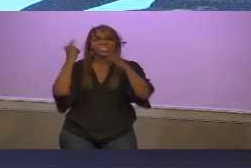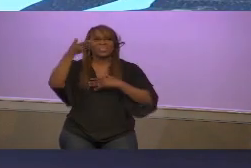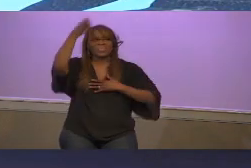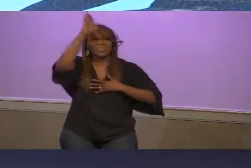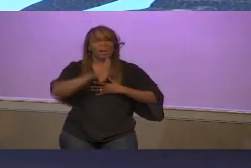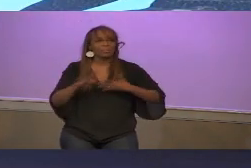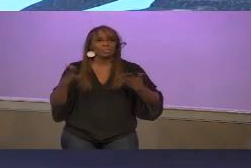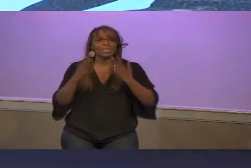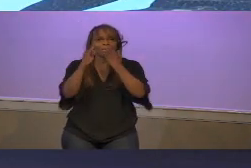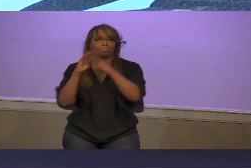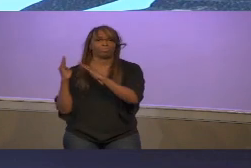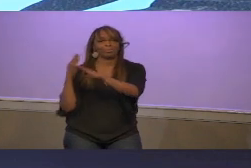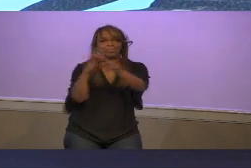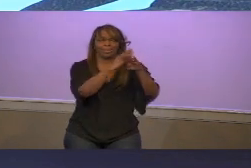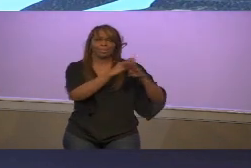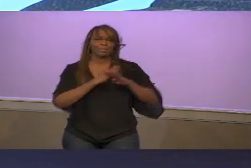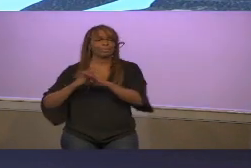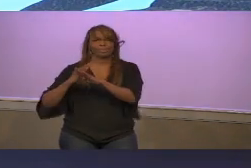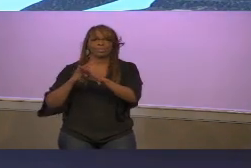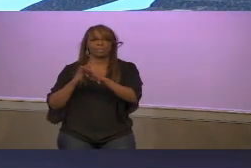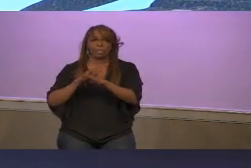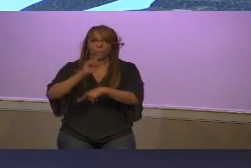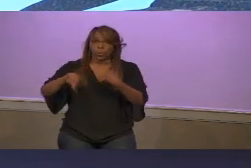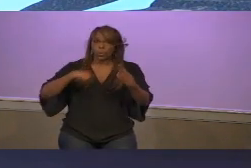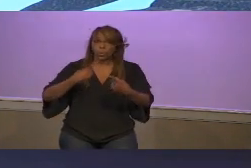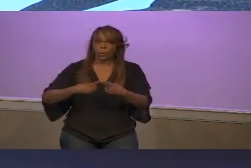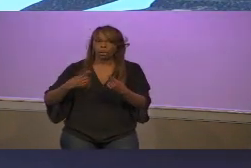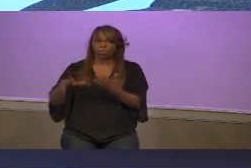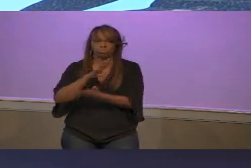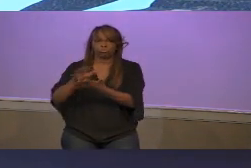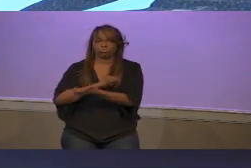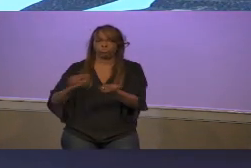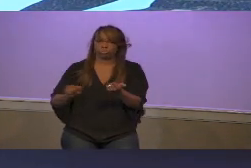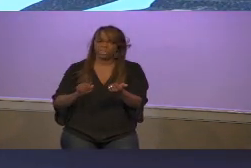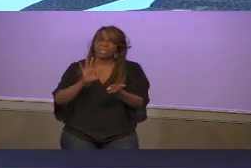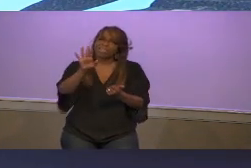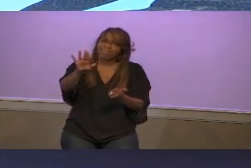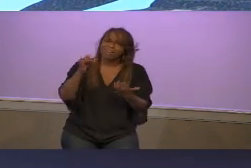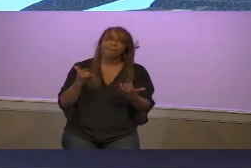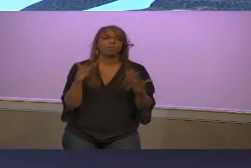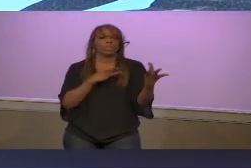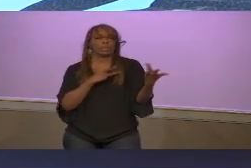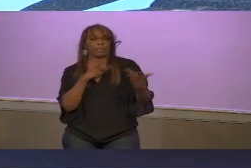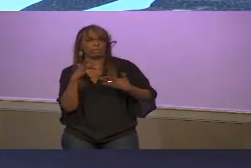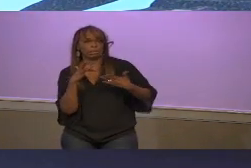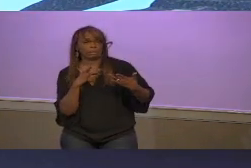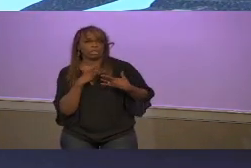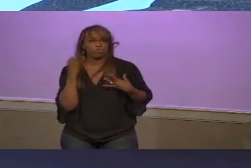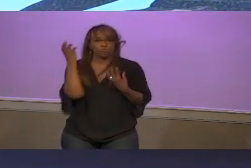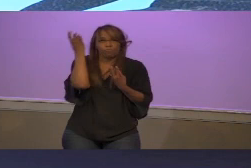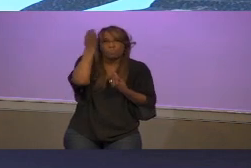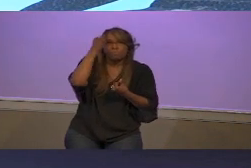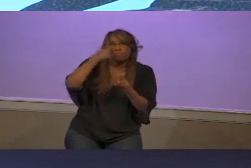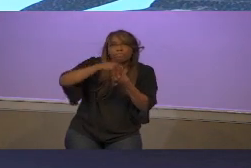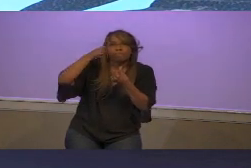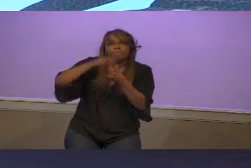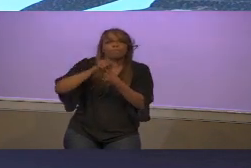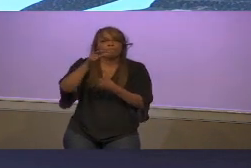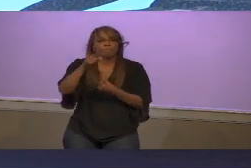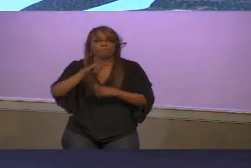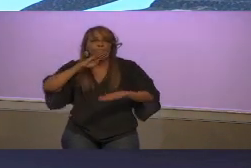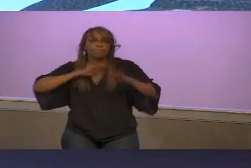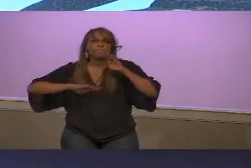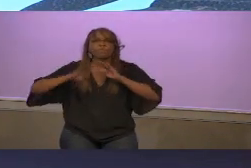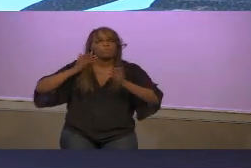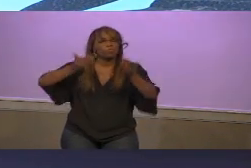protection when they had faced grave danger. I mean, I want you to consider all the dangers and distresses that